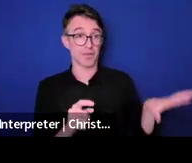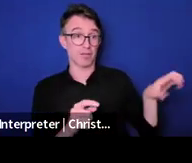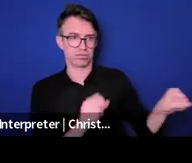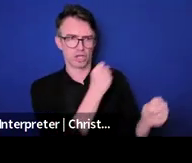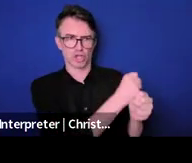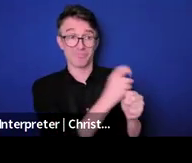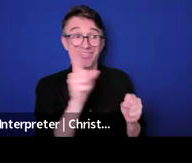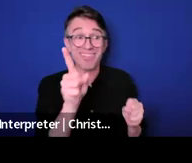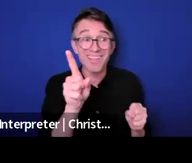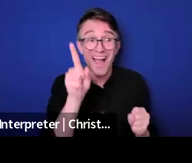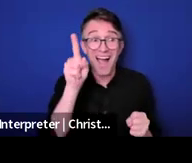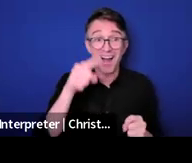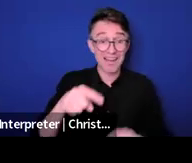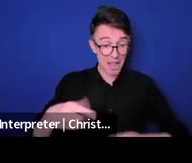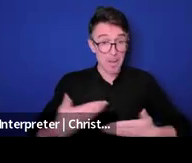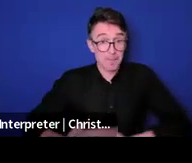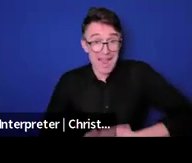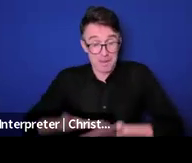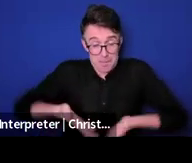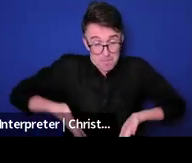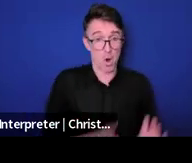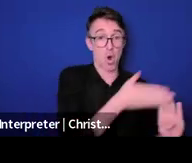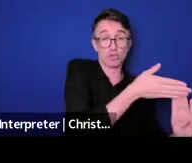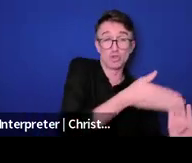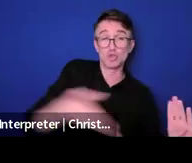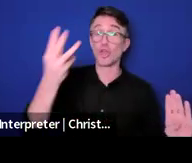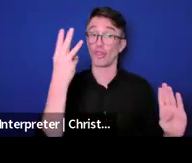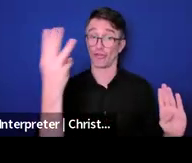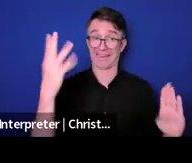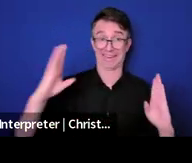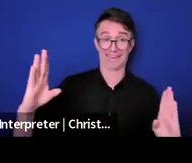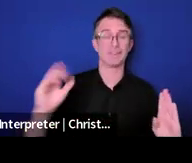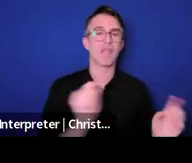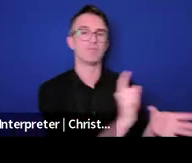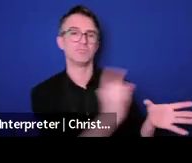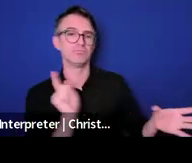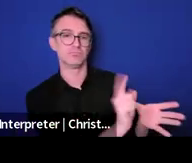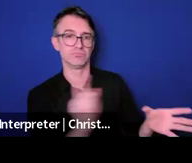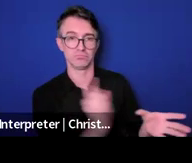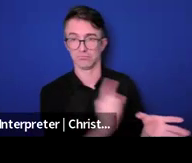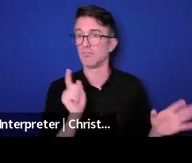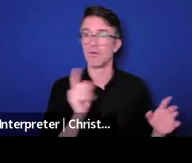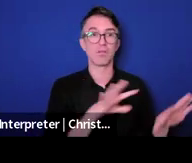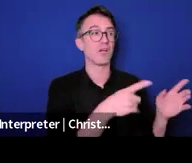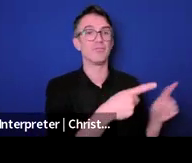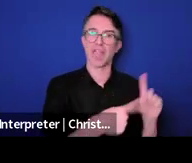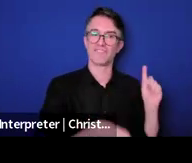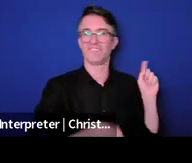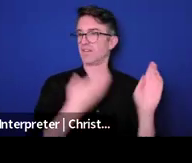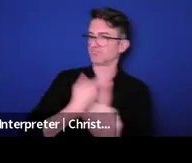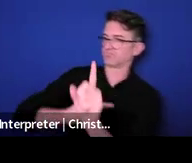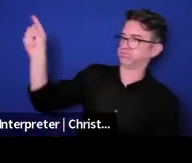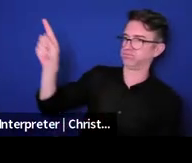from this parental leave. And here come some of the gender stereotypes. And after some lobbying and